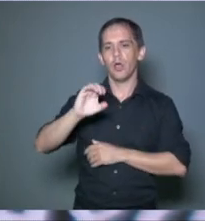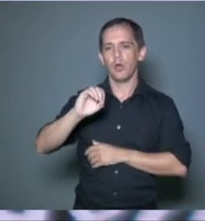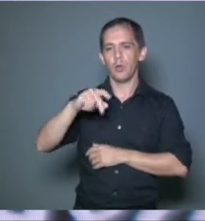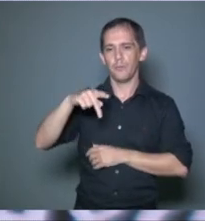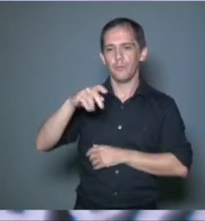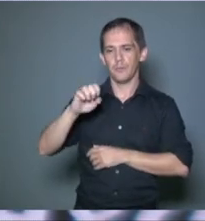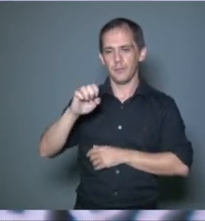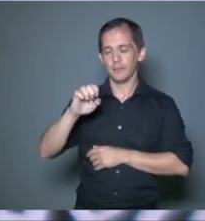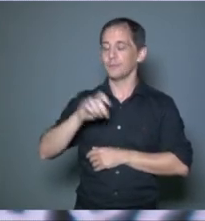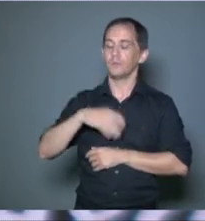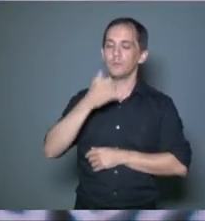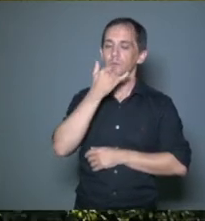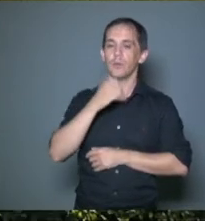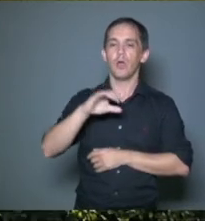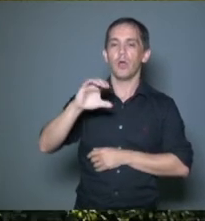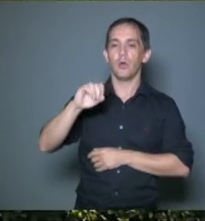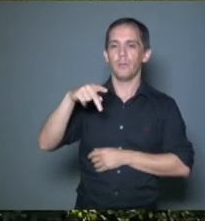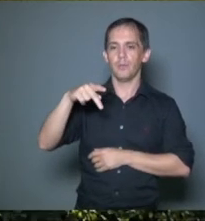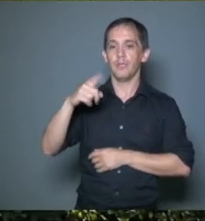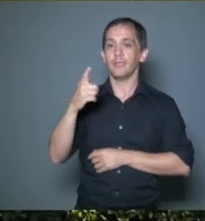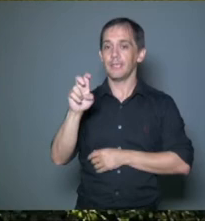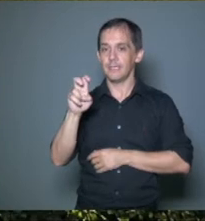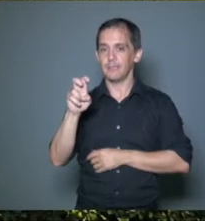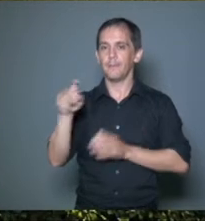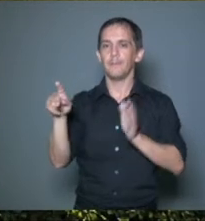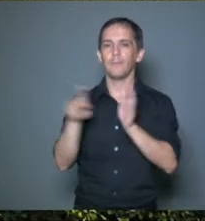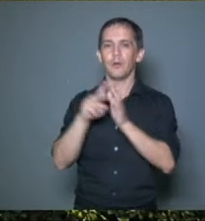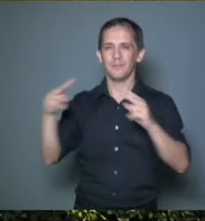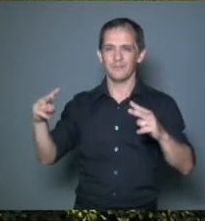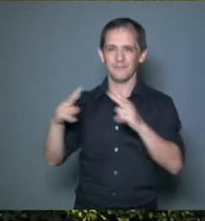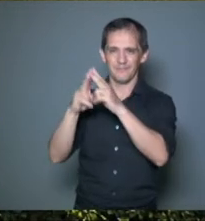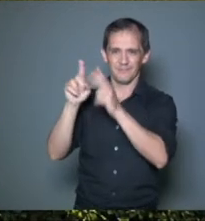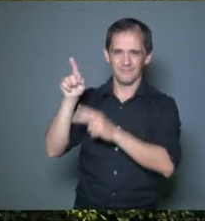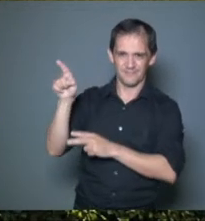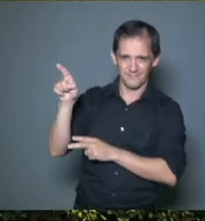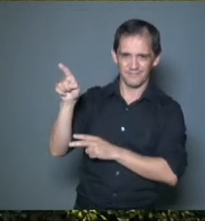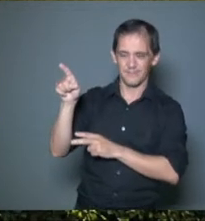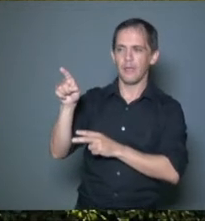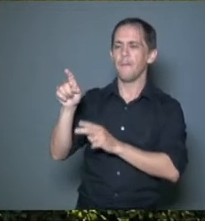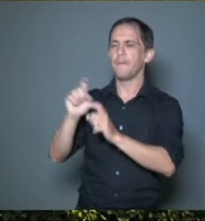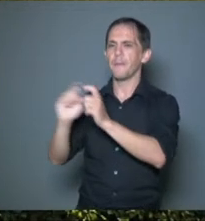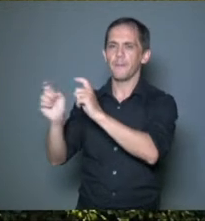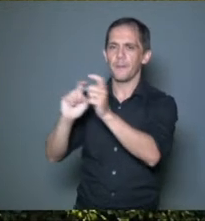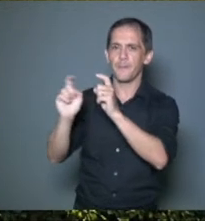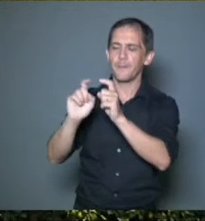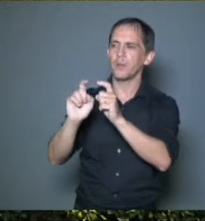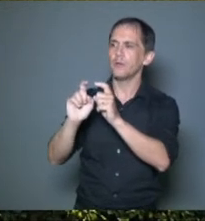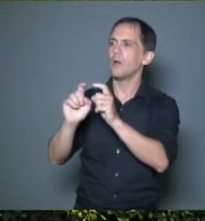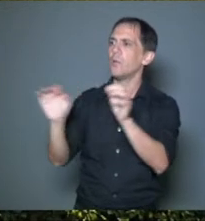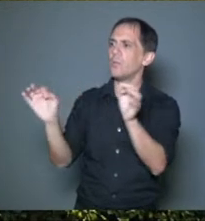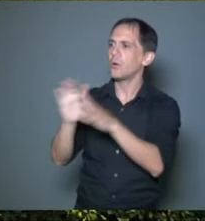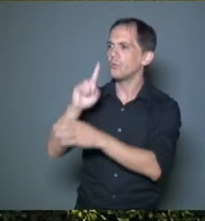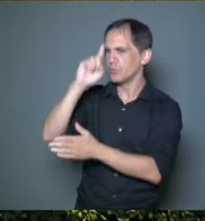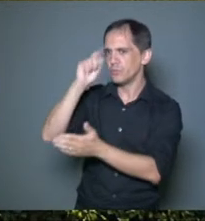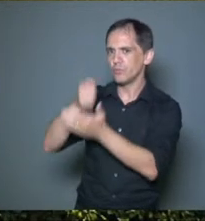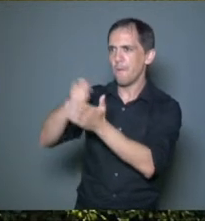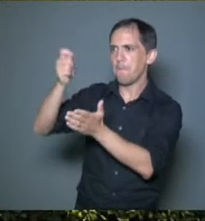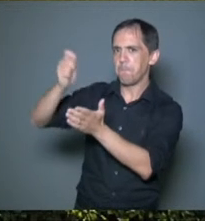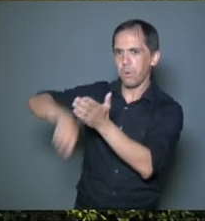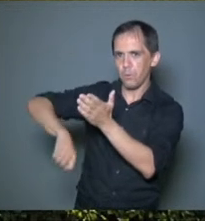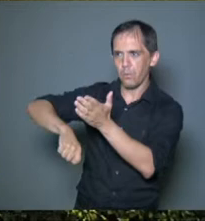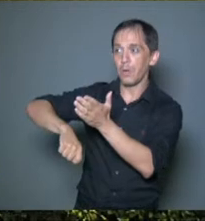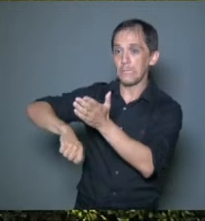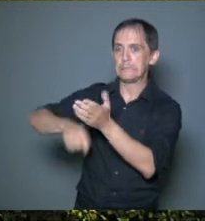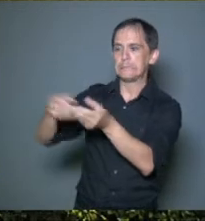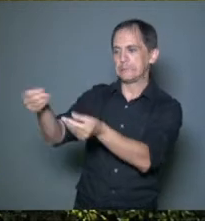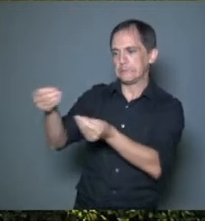that, the COP15 in Paris gave us guidances for the improvement of our